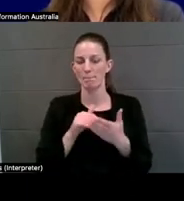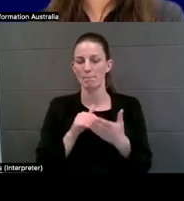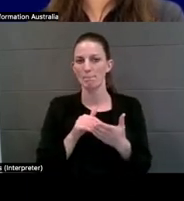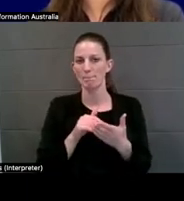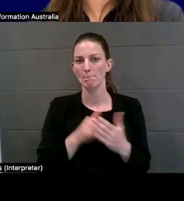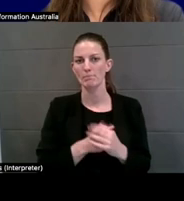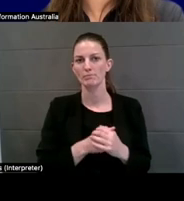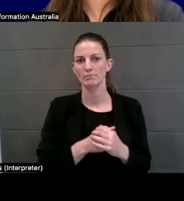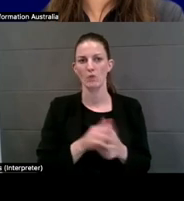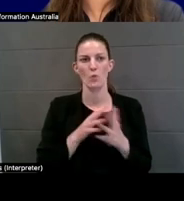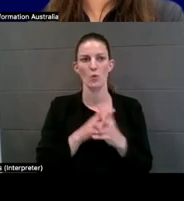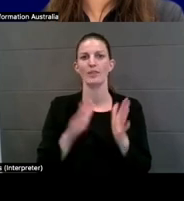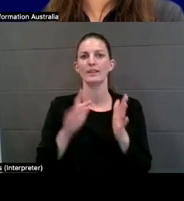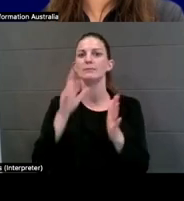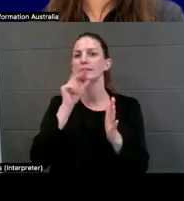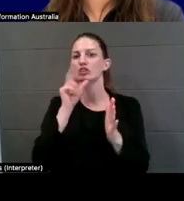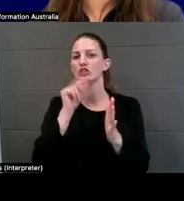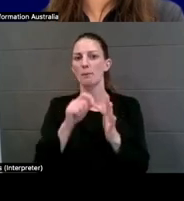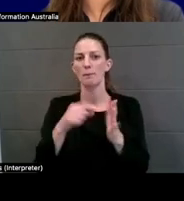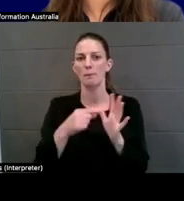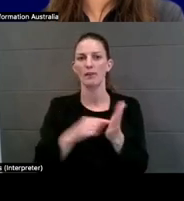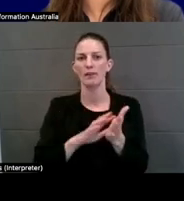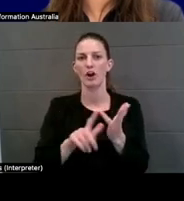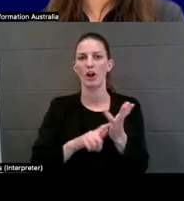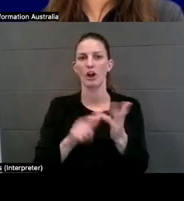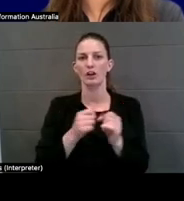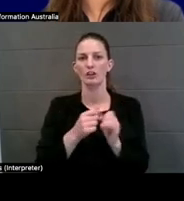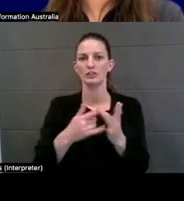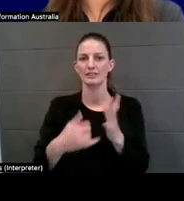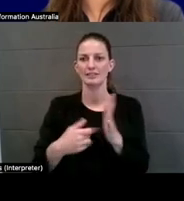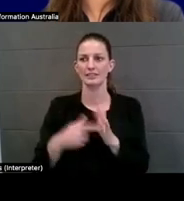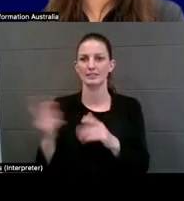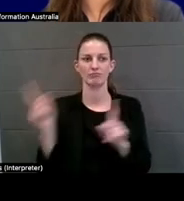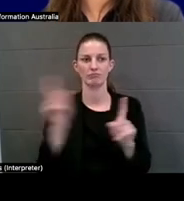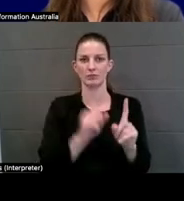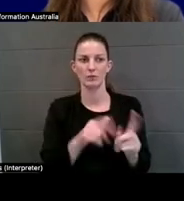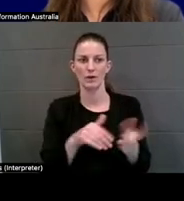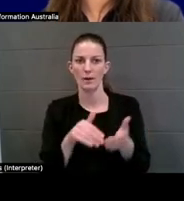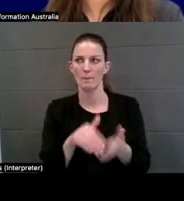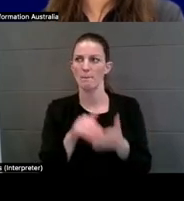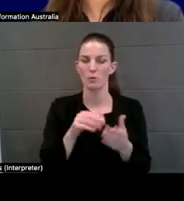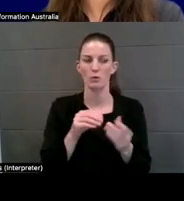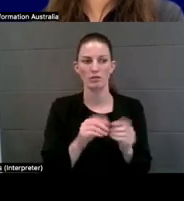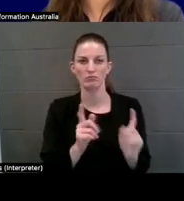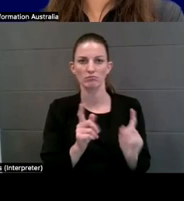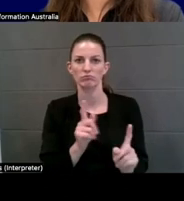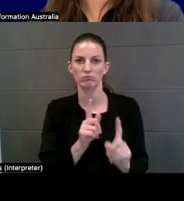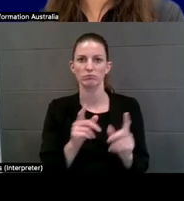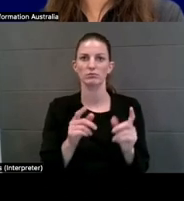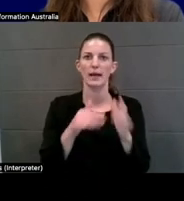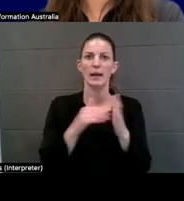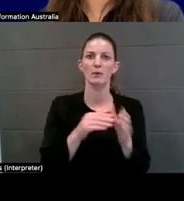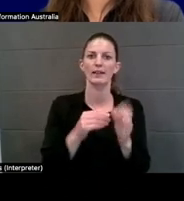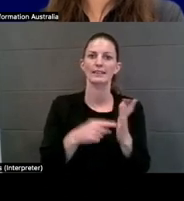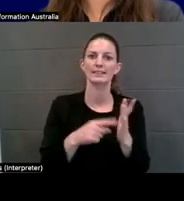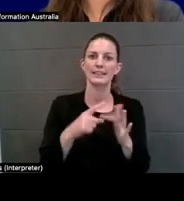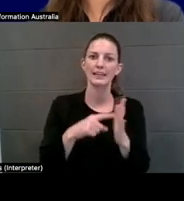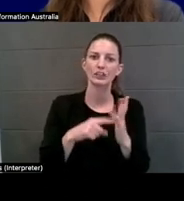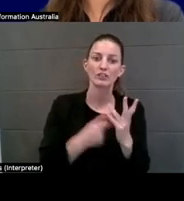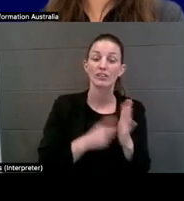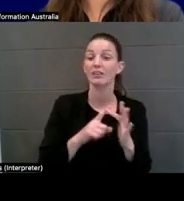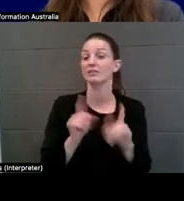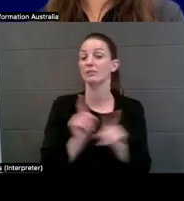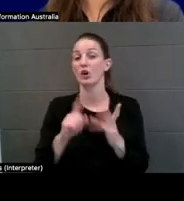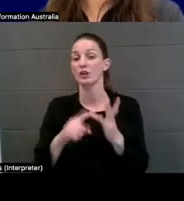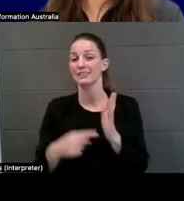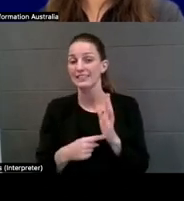getting a speech pathologist involved to help them learn to move through textures in partnership with occupational therapy and vision and hearing specialists as